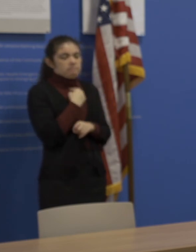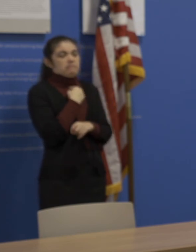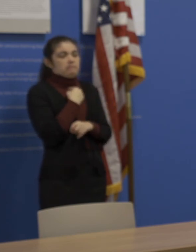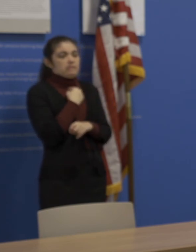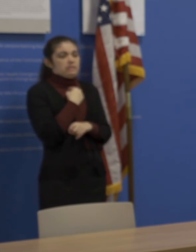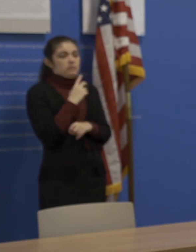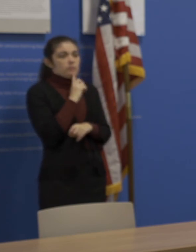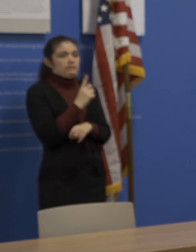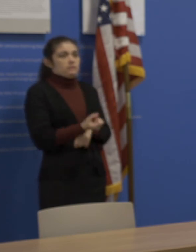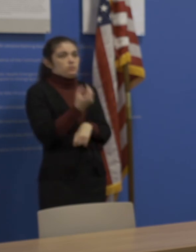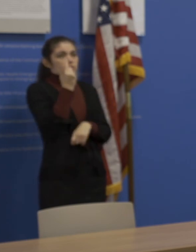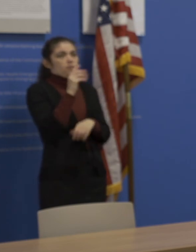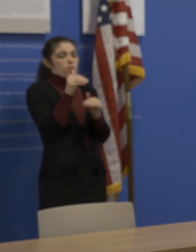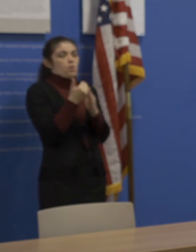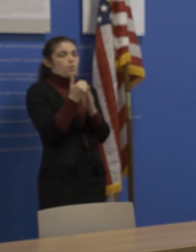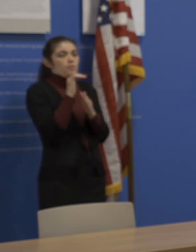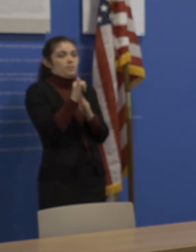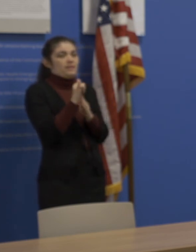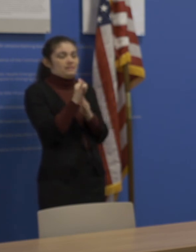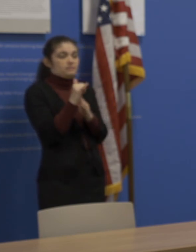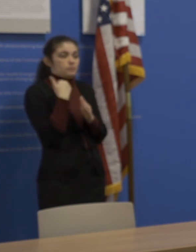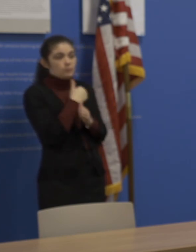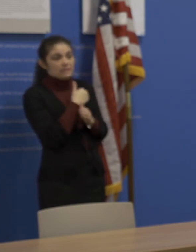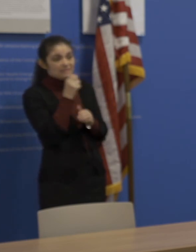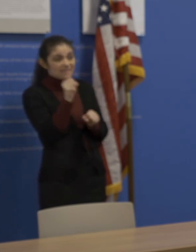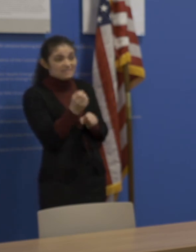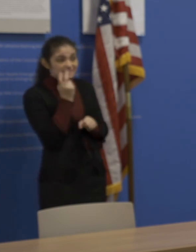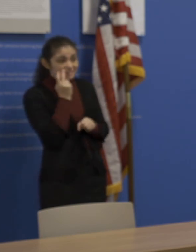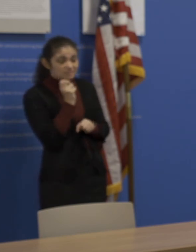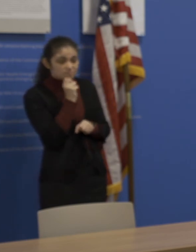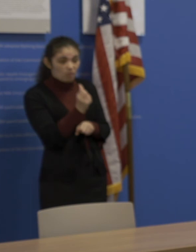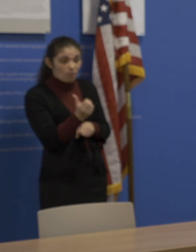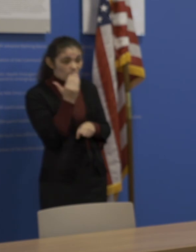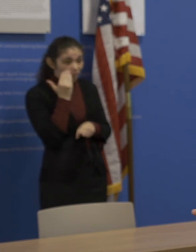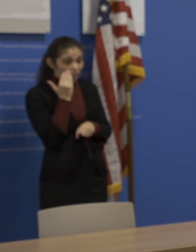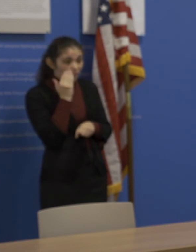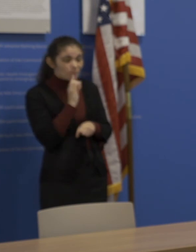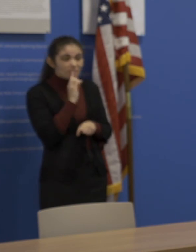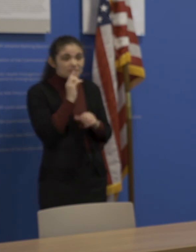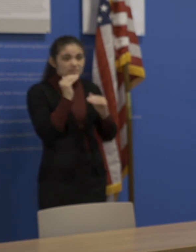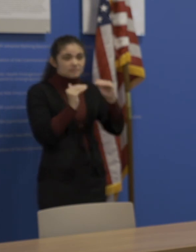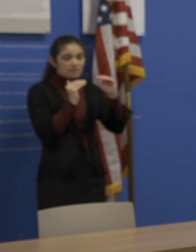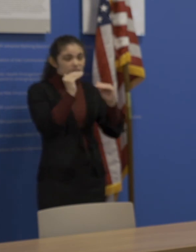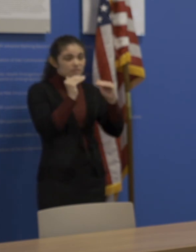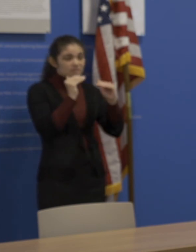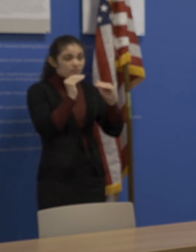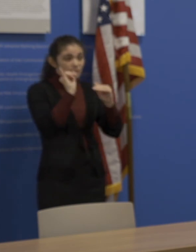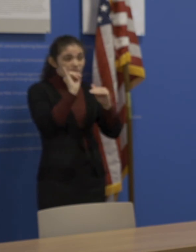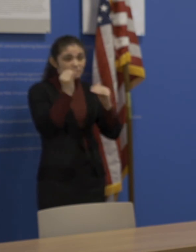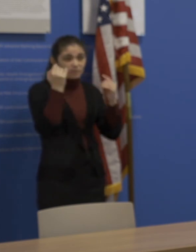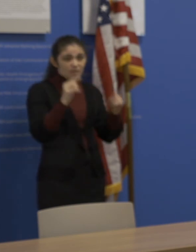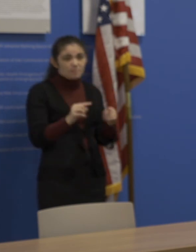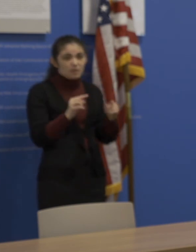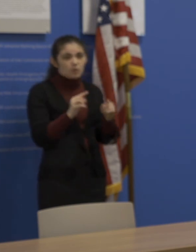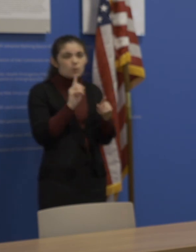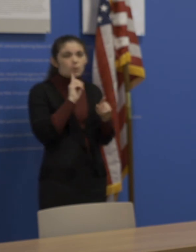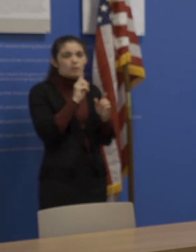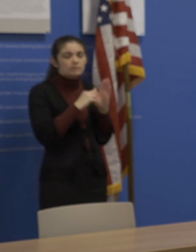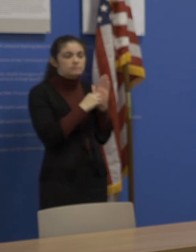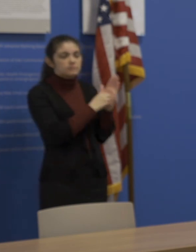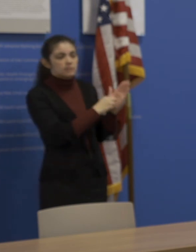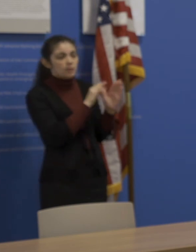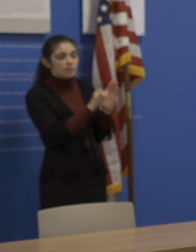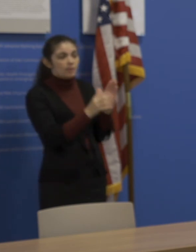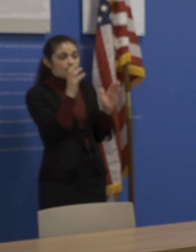in understanding the assumptions of the models because we actually don't know what the levels of infection are in the community. We're using modeling to give you our